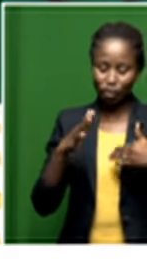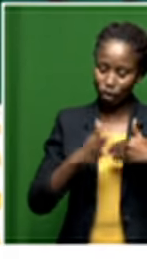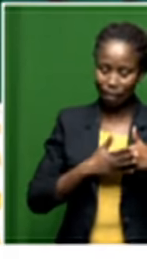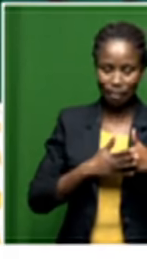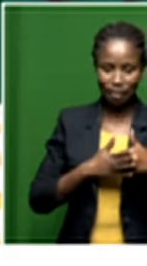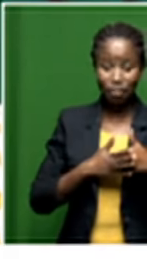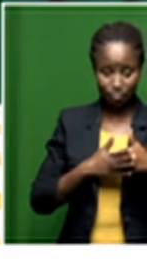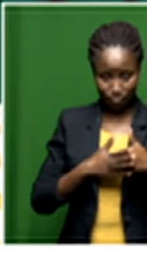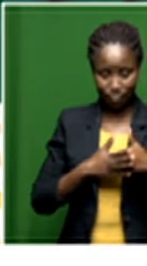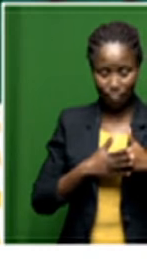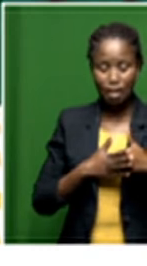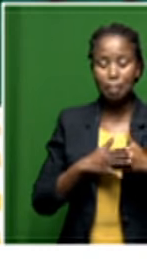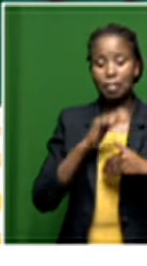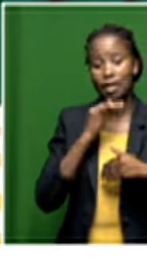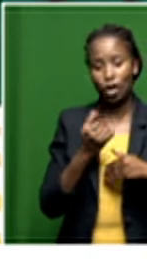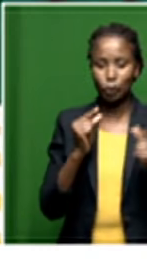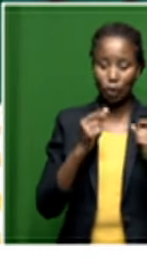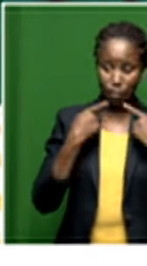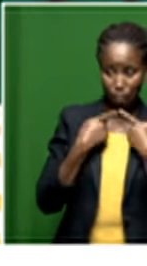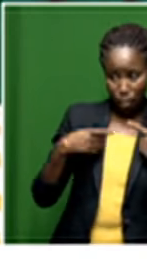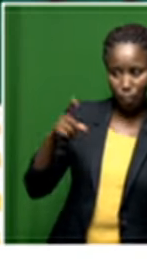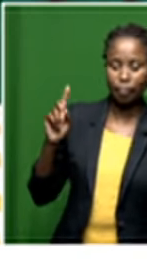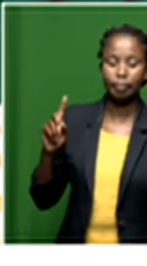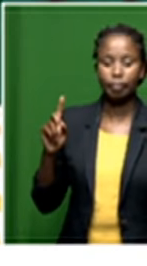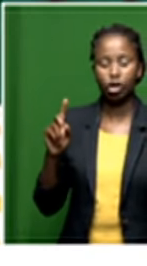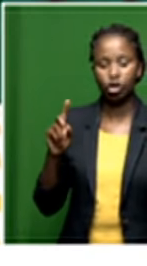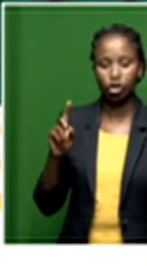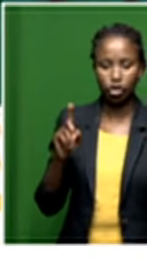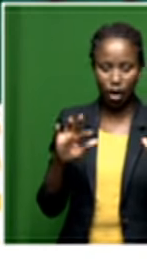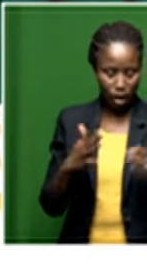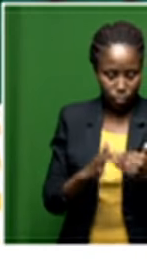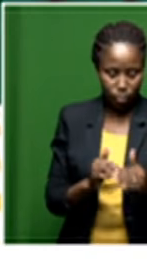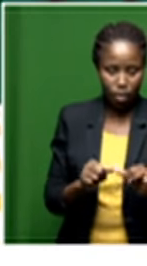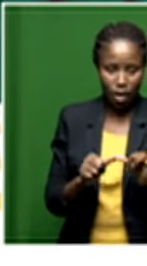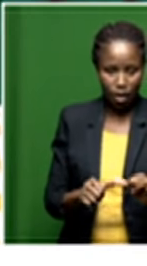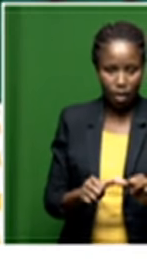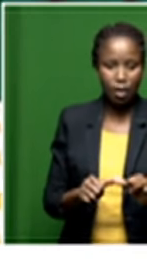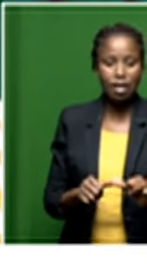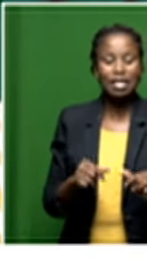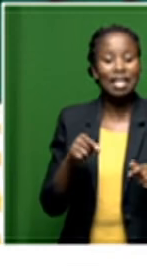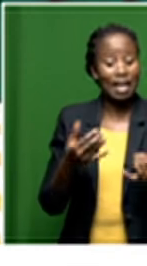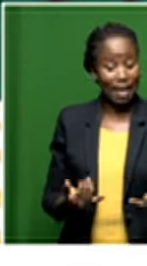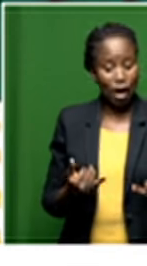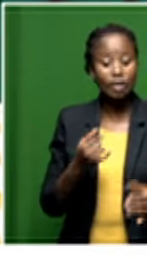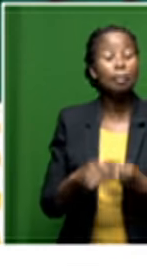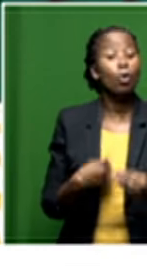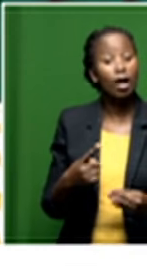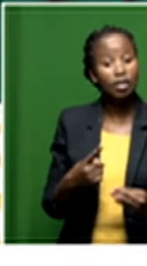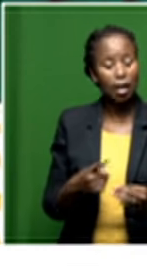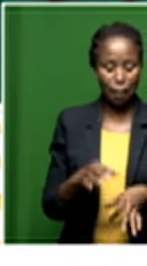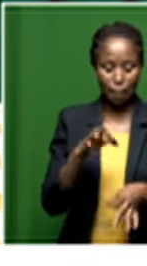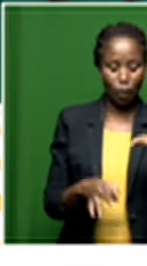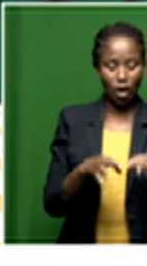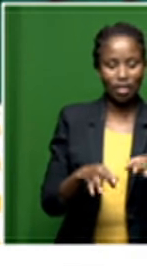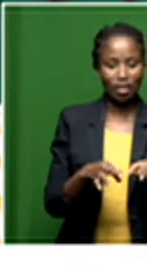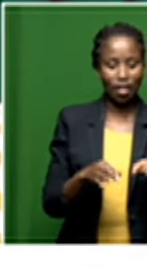election is then published. And then everything now is just about, and the political parties will also start